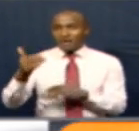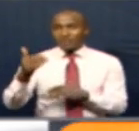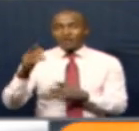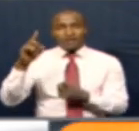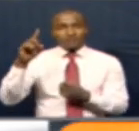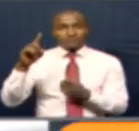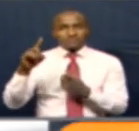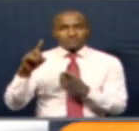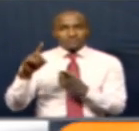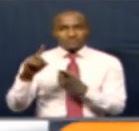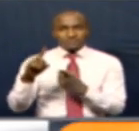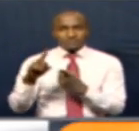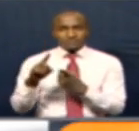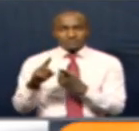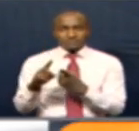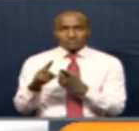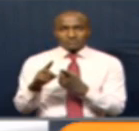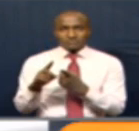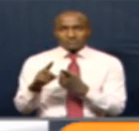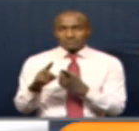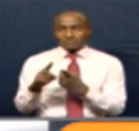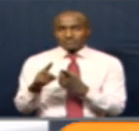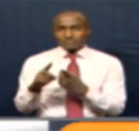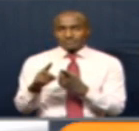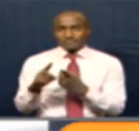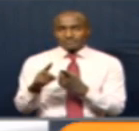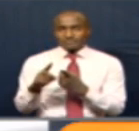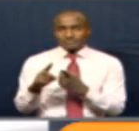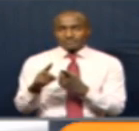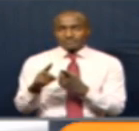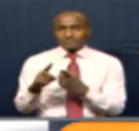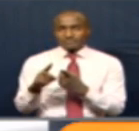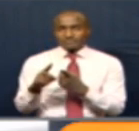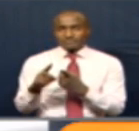to disappear, not on